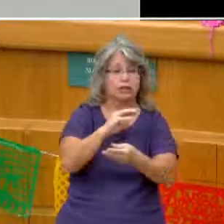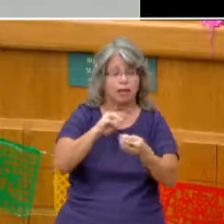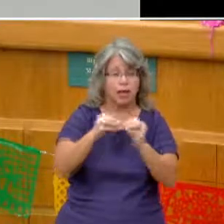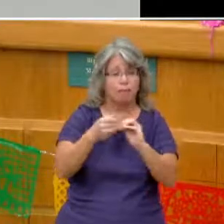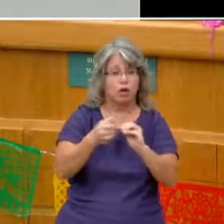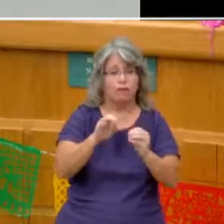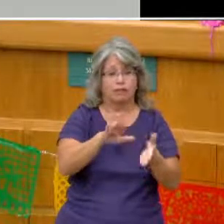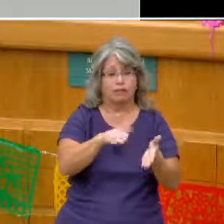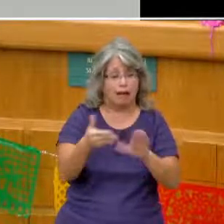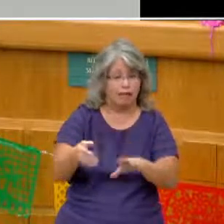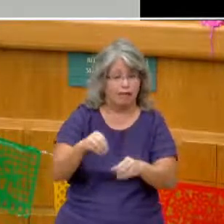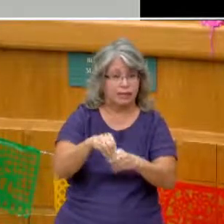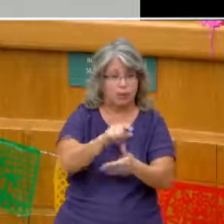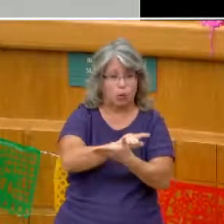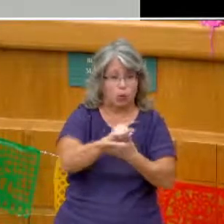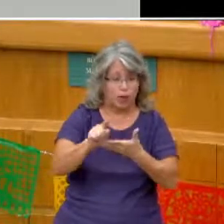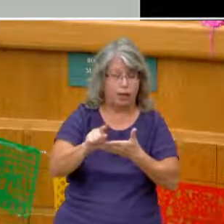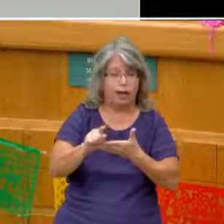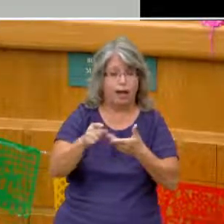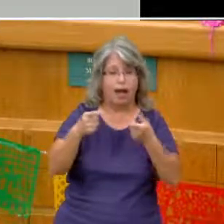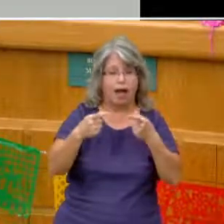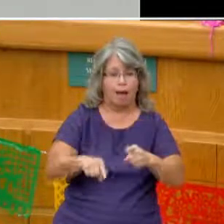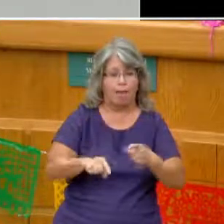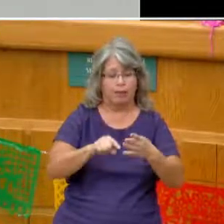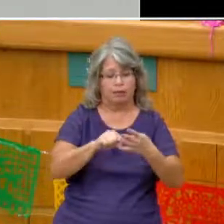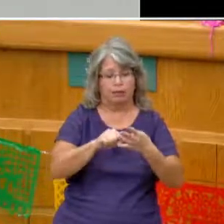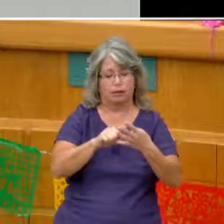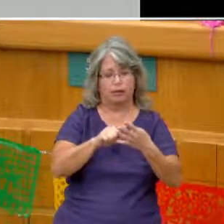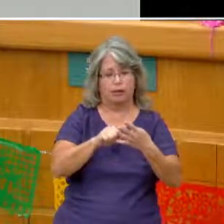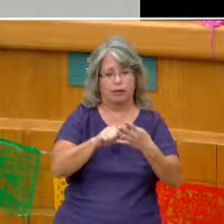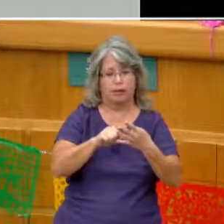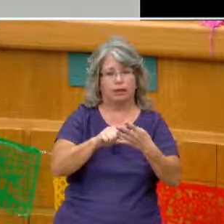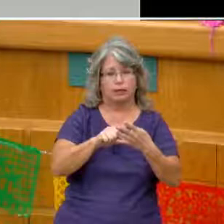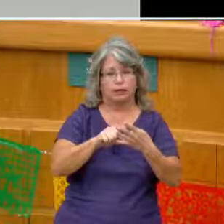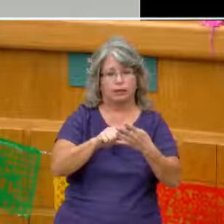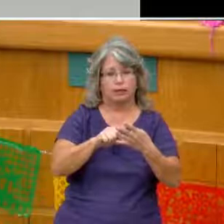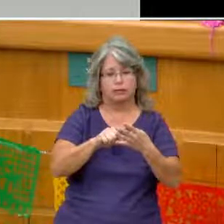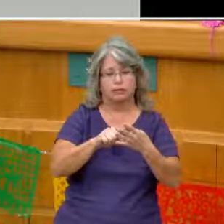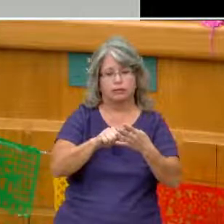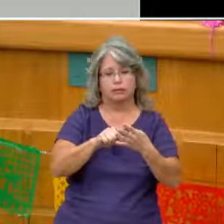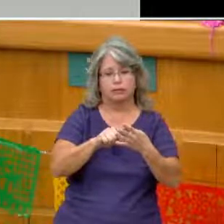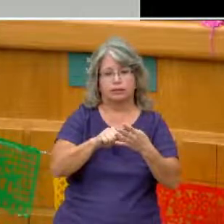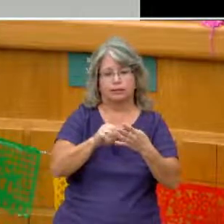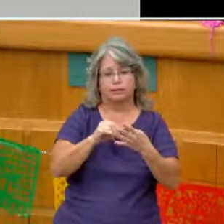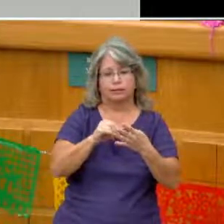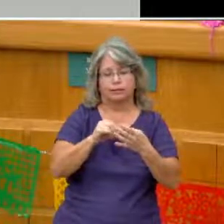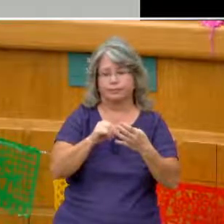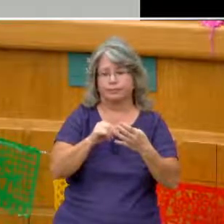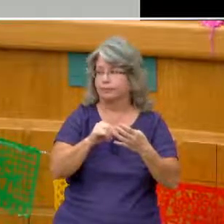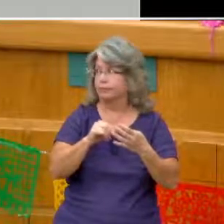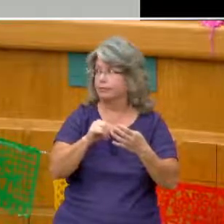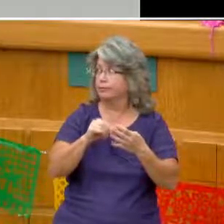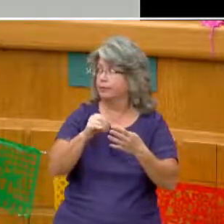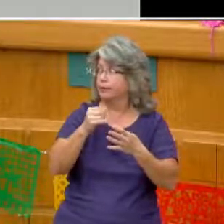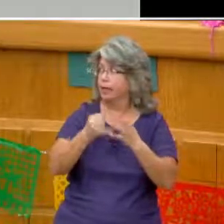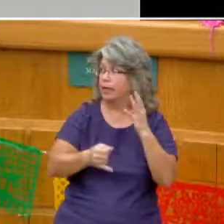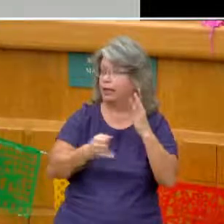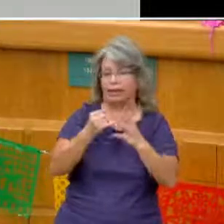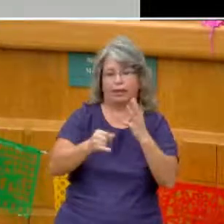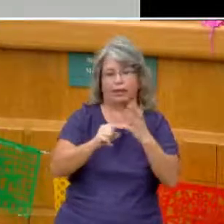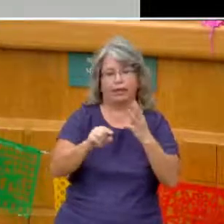occurred at the end of August and the beginning of September, where we exceeded 100